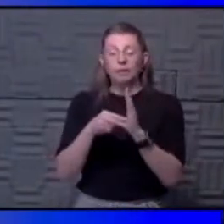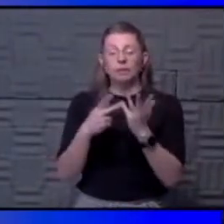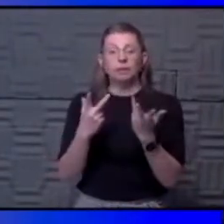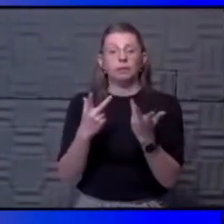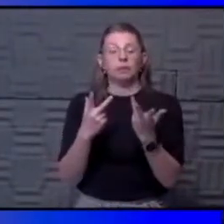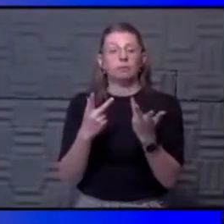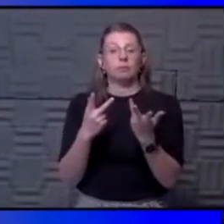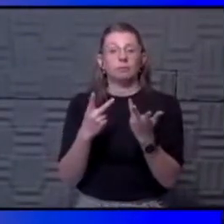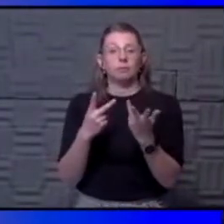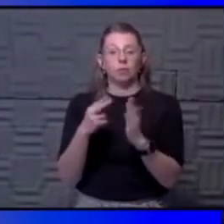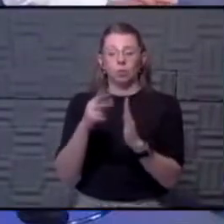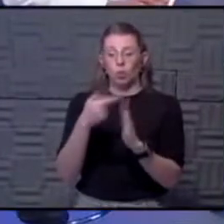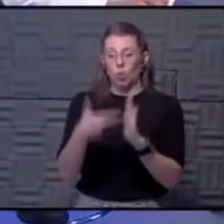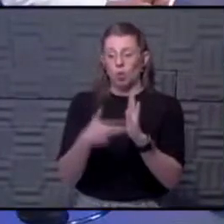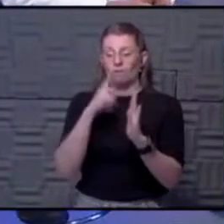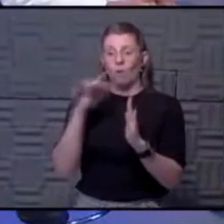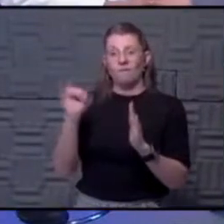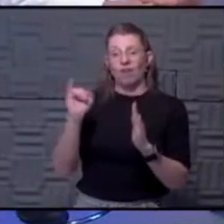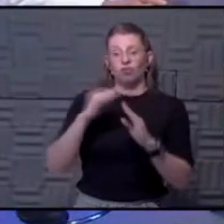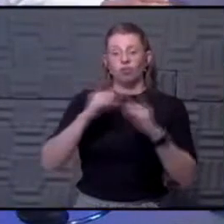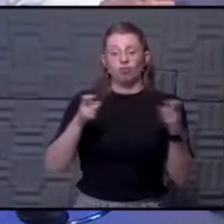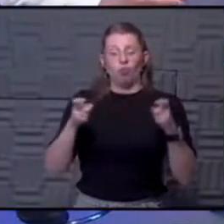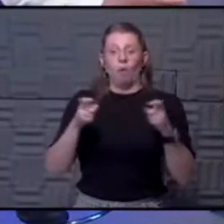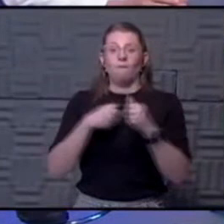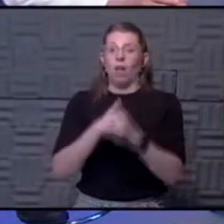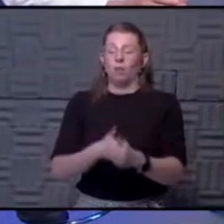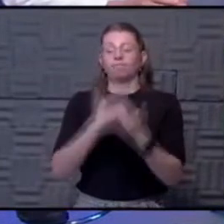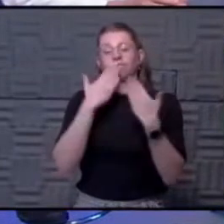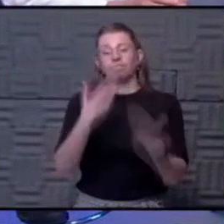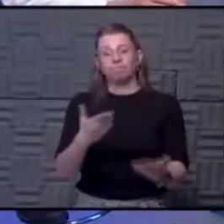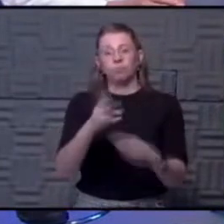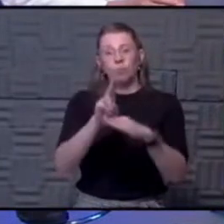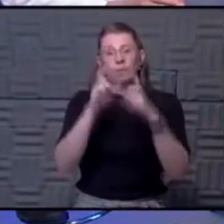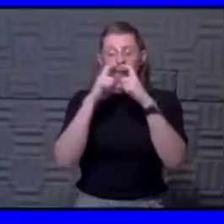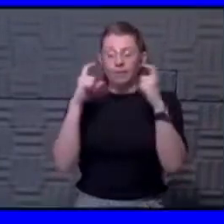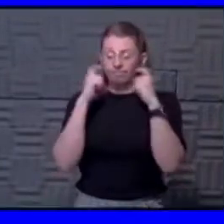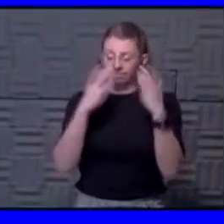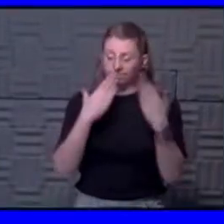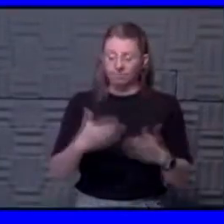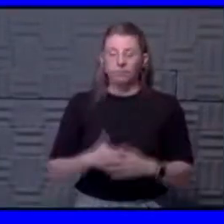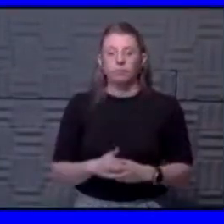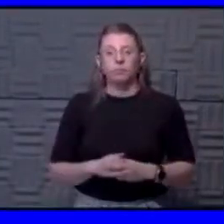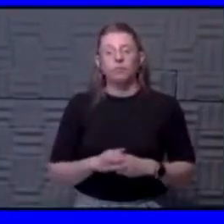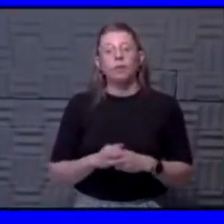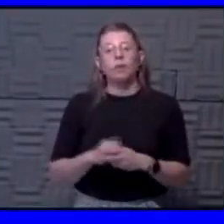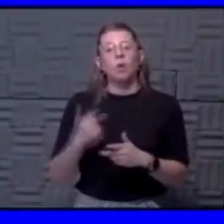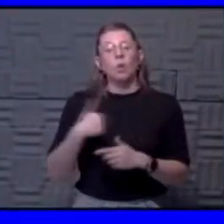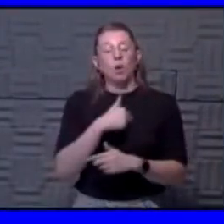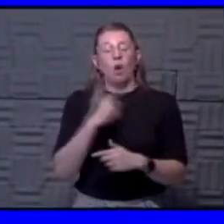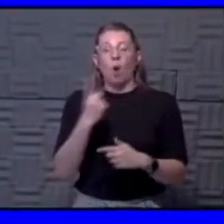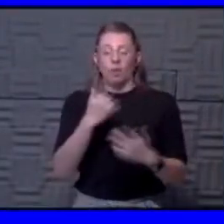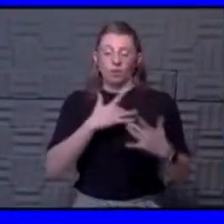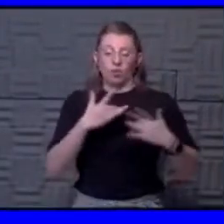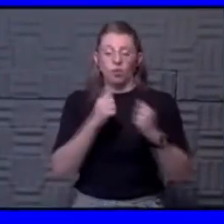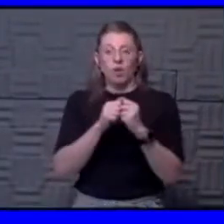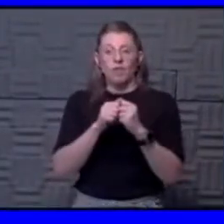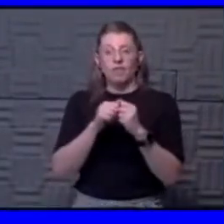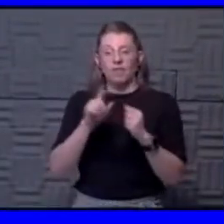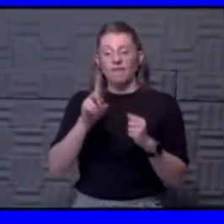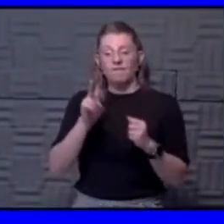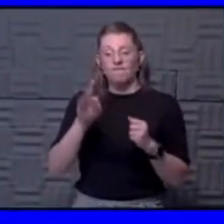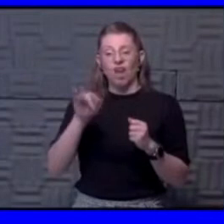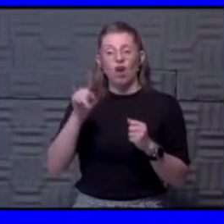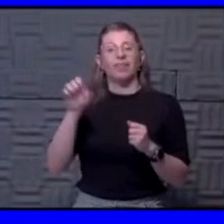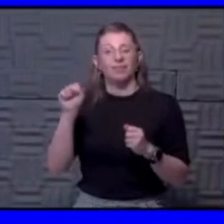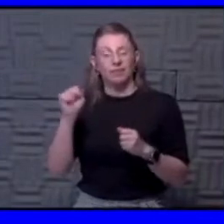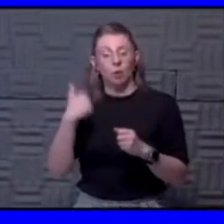and wearing your mask. Yeah. We're always concerned about the variants that we know about. And the variants that we don't know about. We